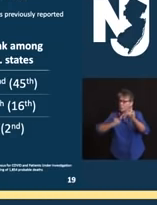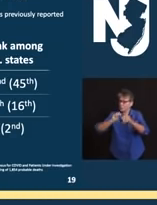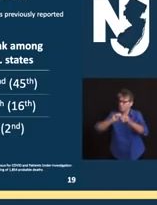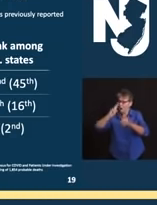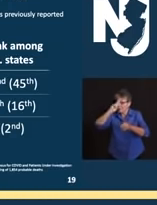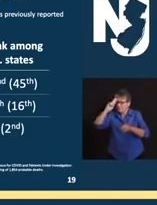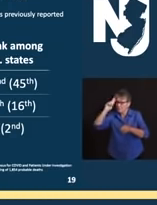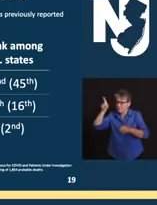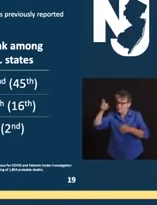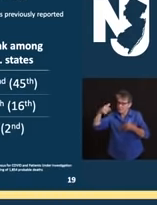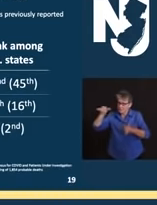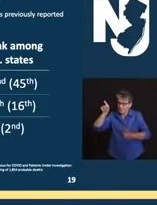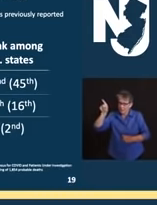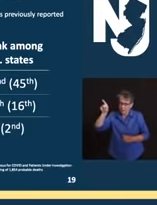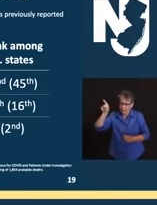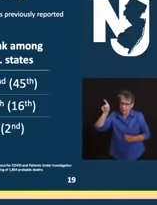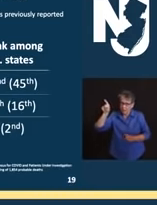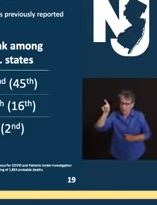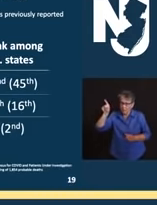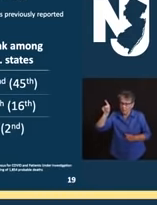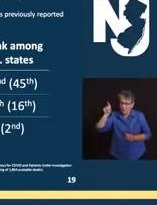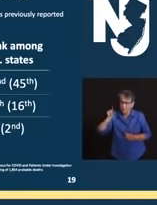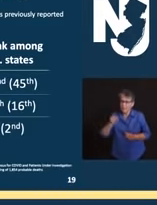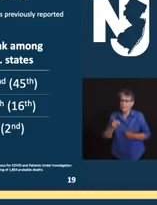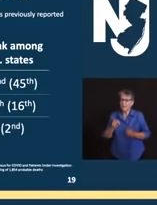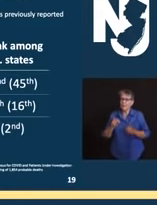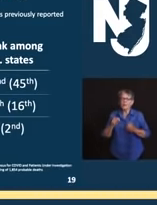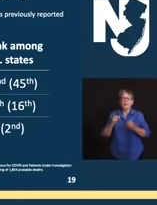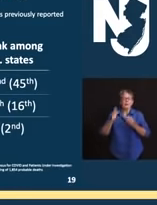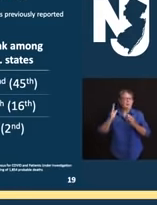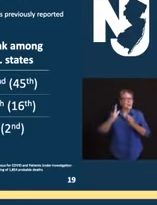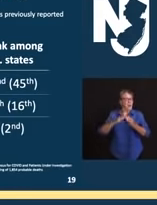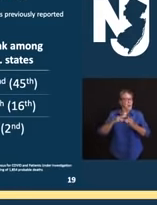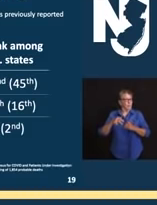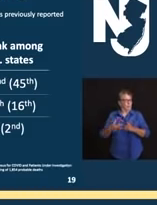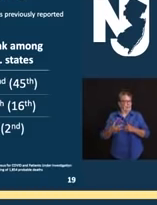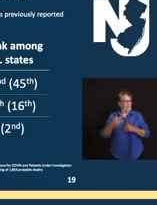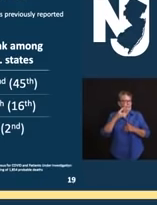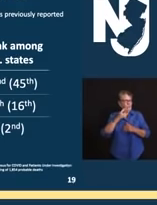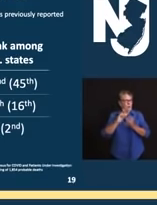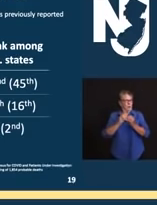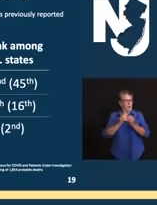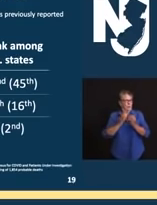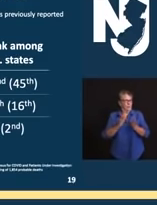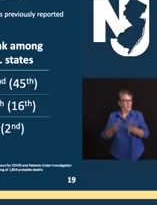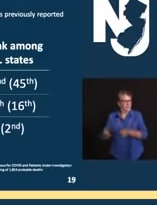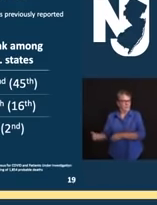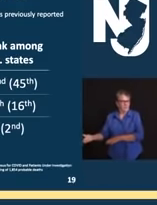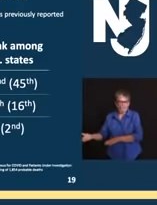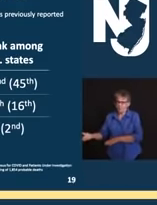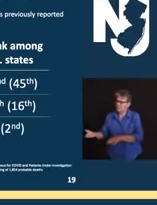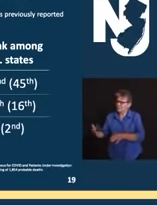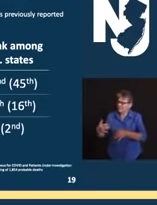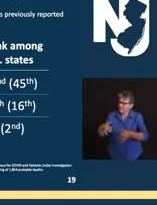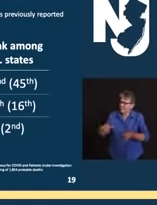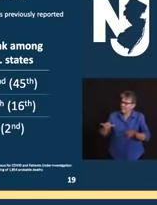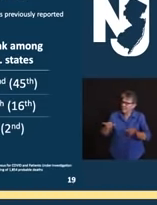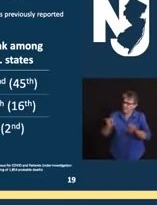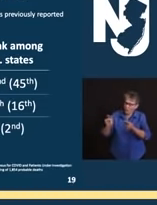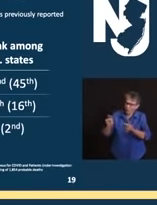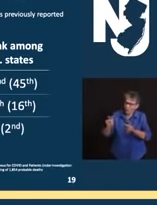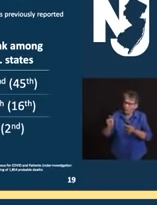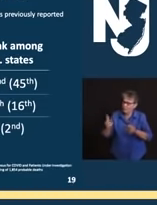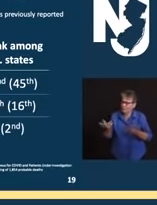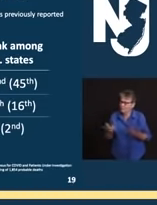not going to willfully trade away the life, and I know Judy and Ed won't either, of even one New Jerseyan. Our rate of transmission is in a good